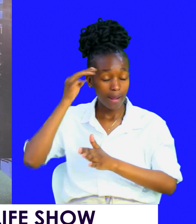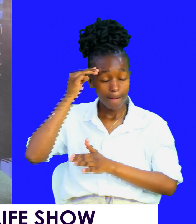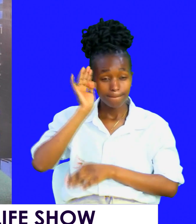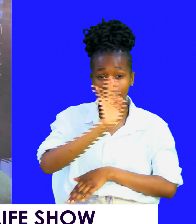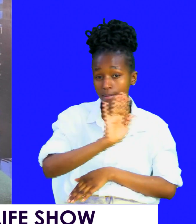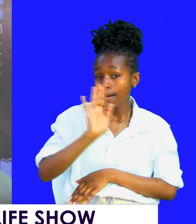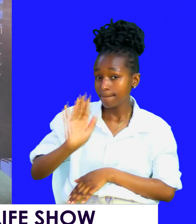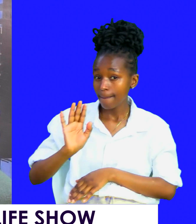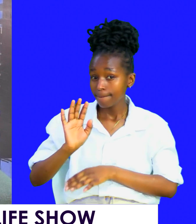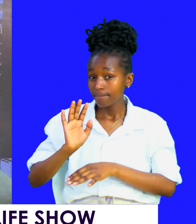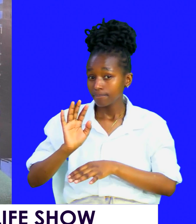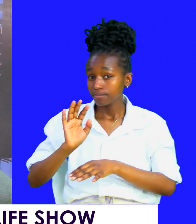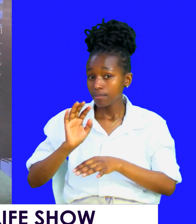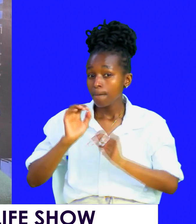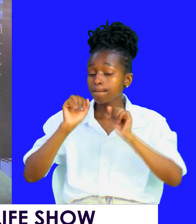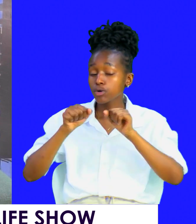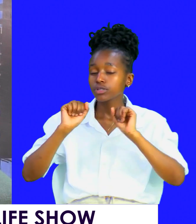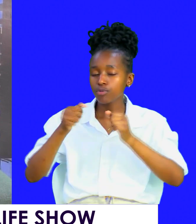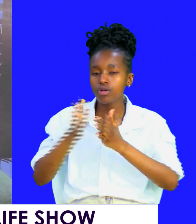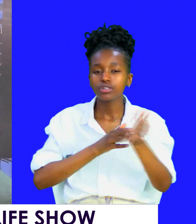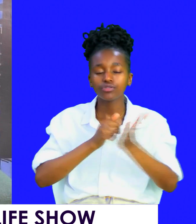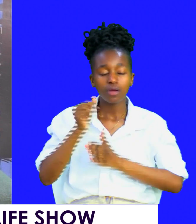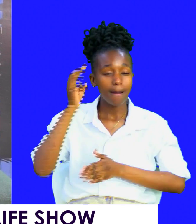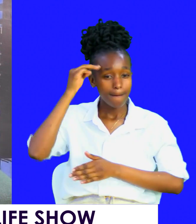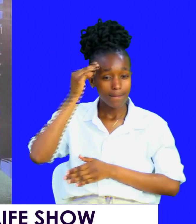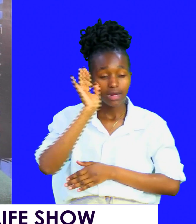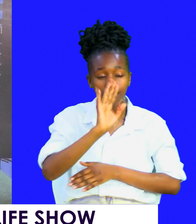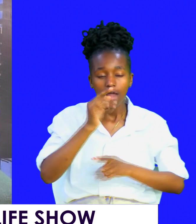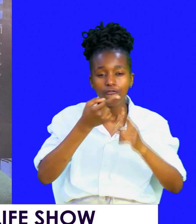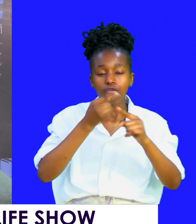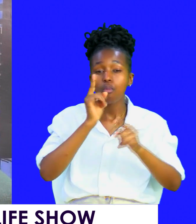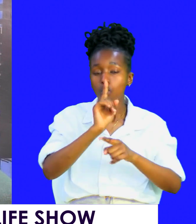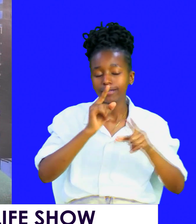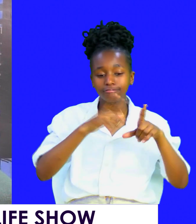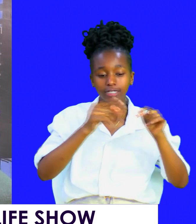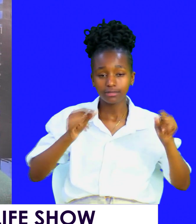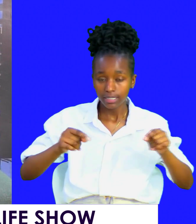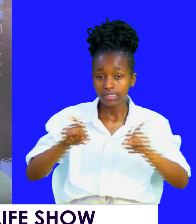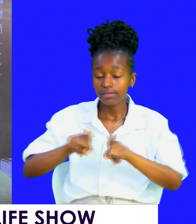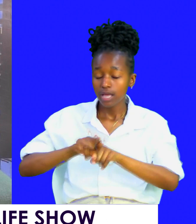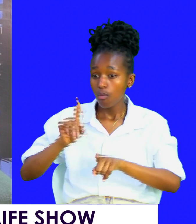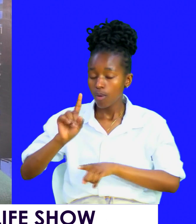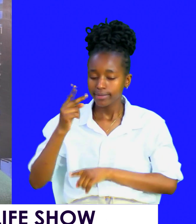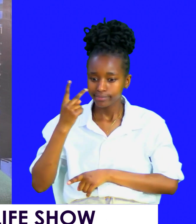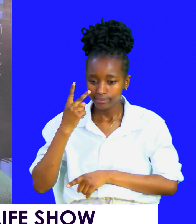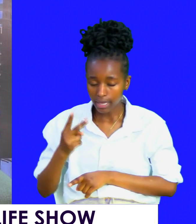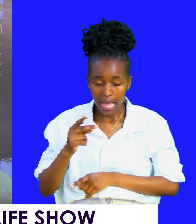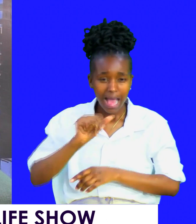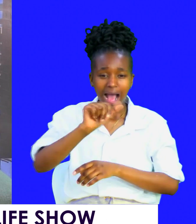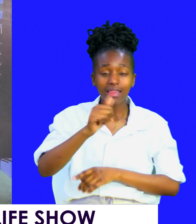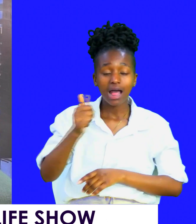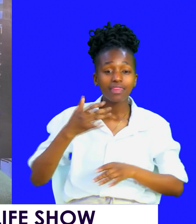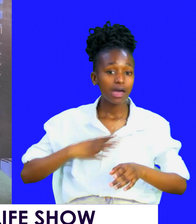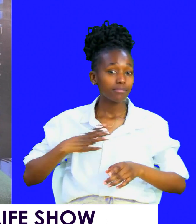destroyed by one glance, by one sentence. You know, some people are talented. Just with